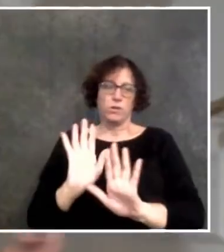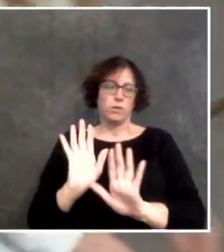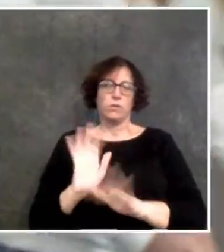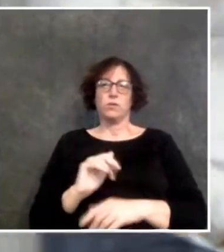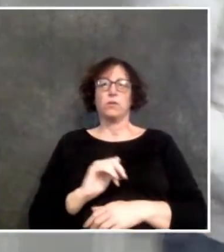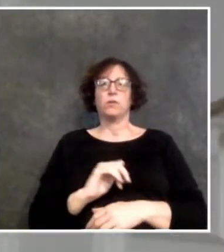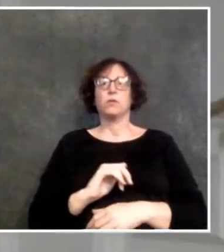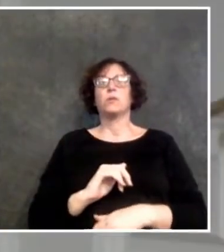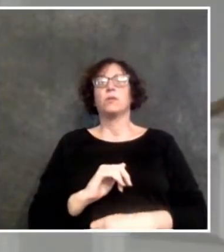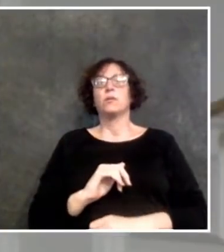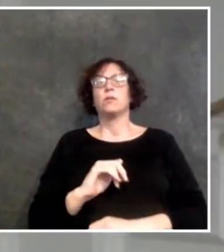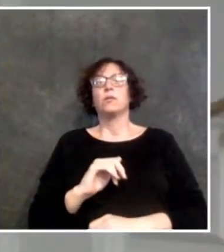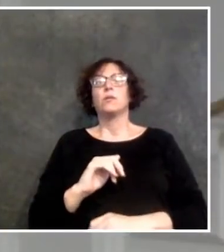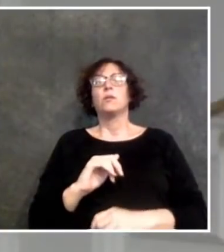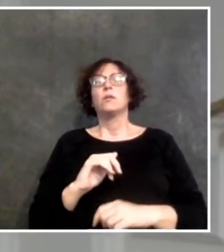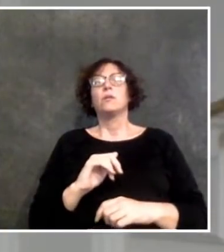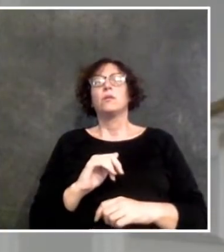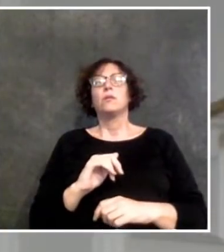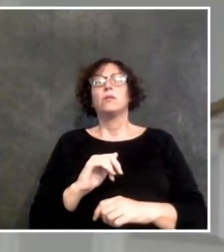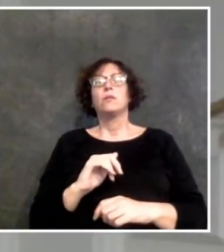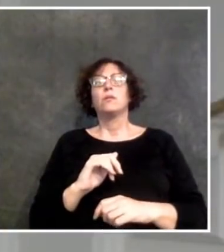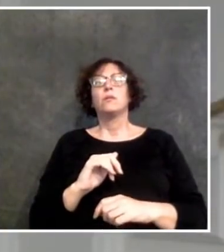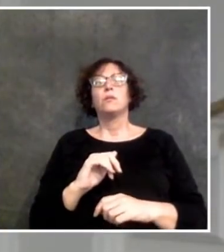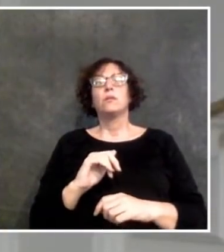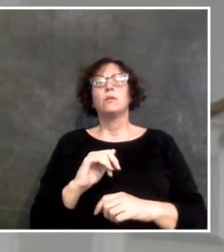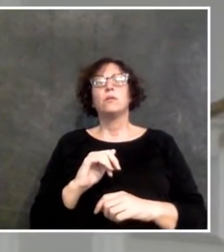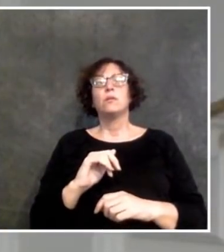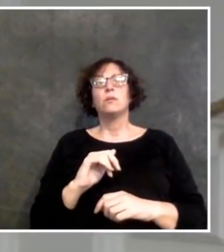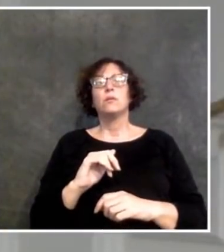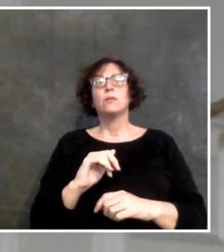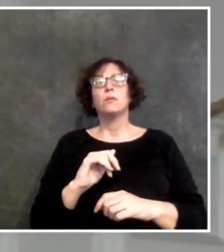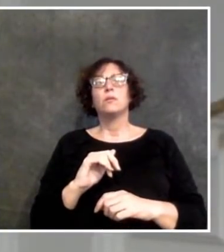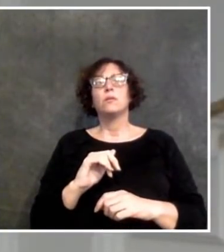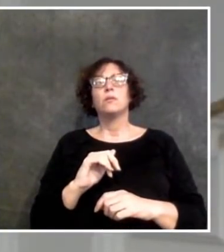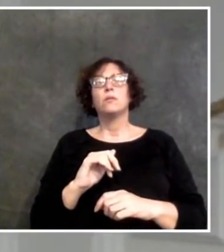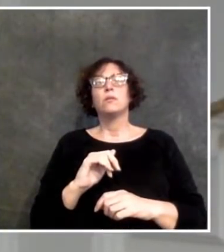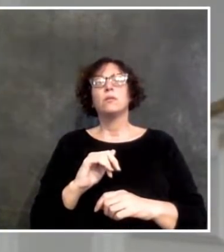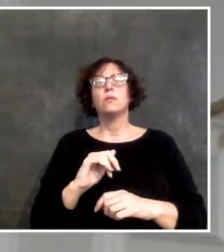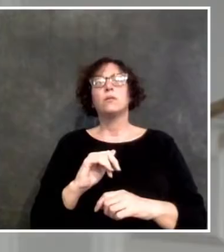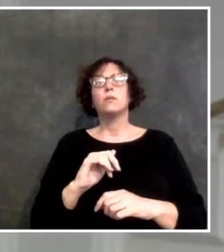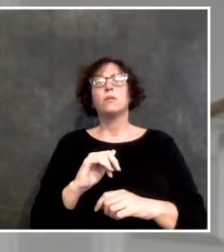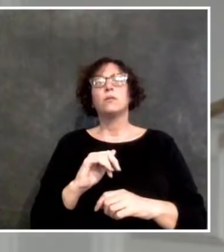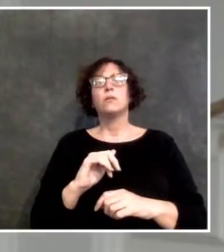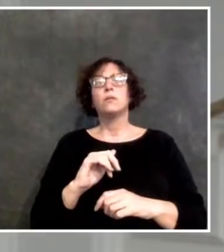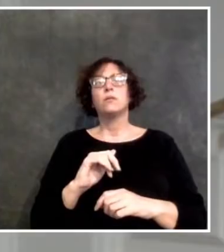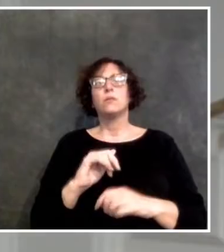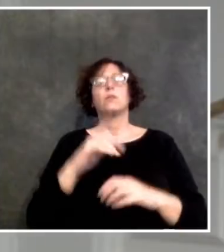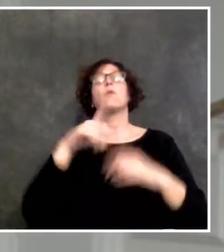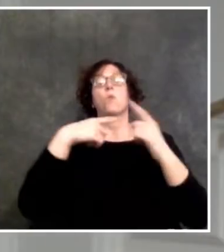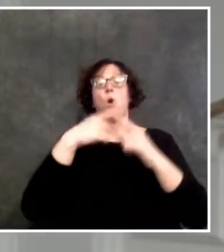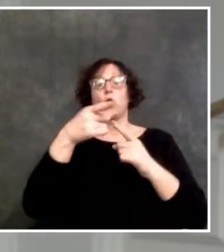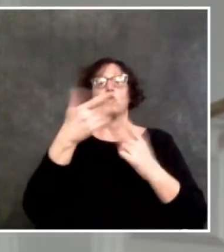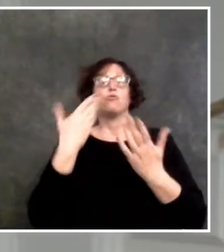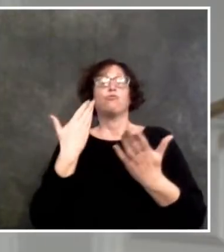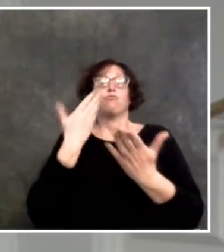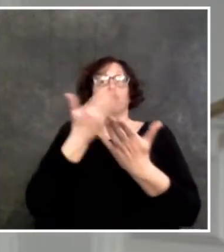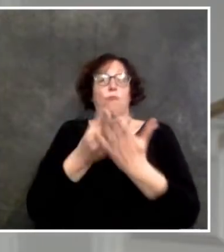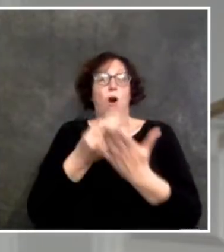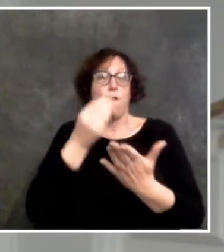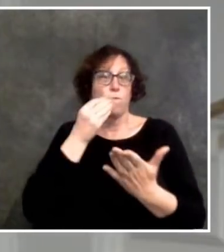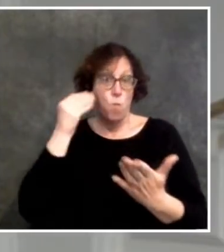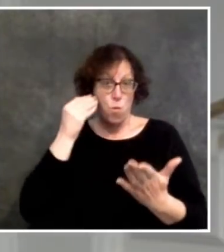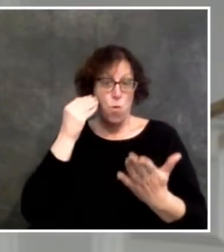one else can touch them. What I would actually recommend is that individuals use